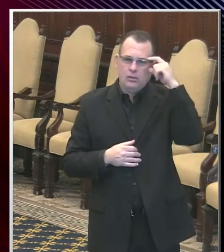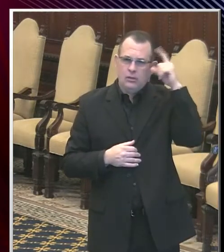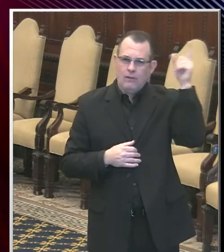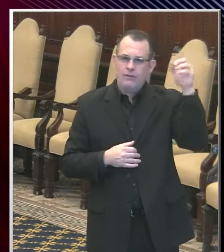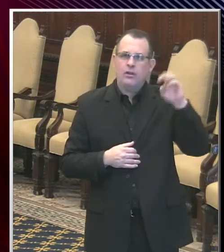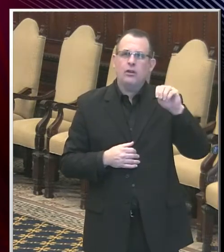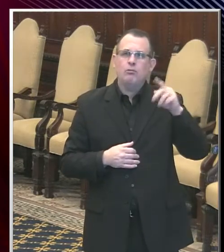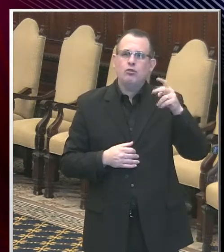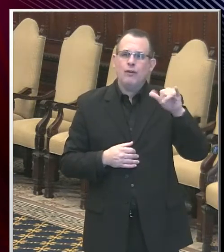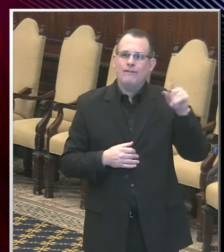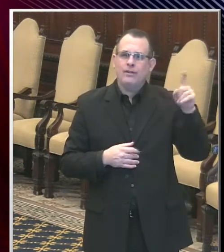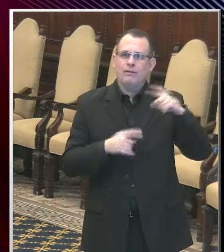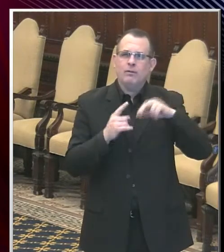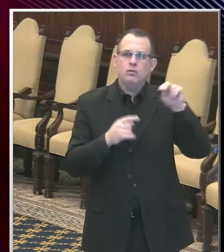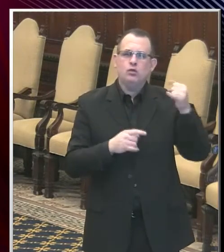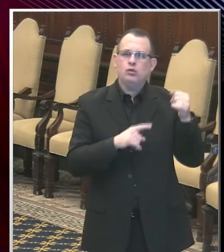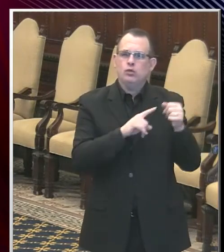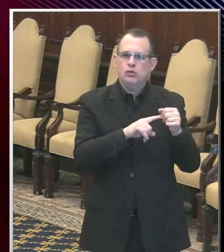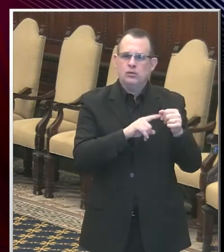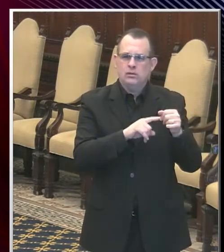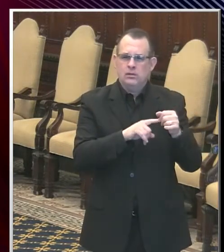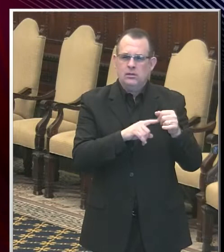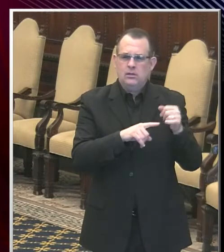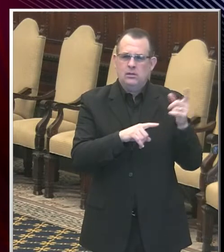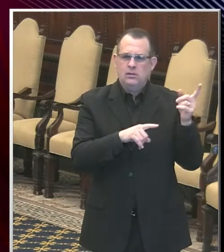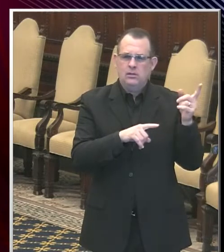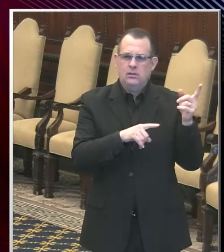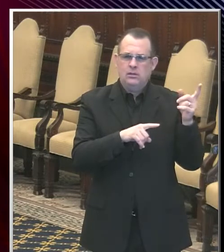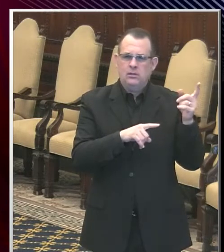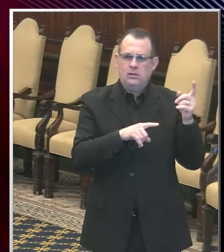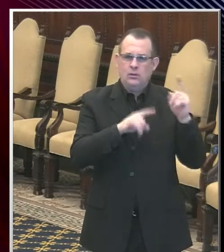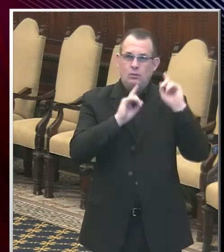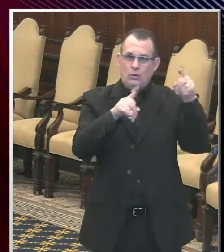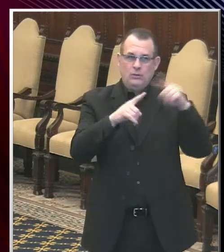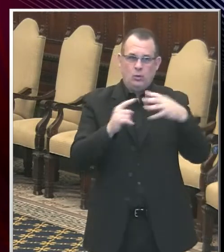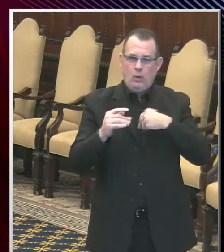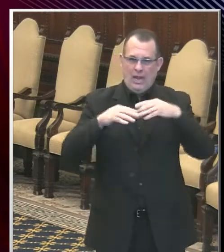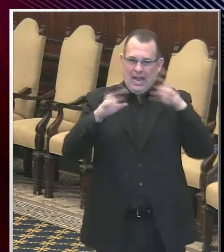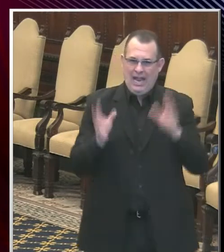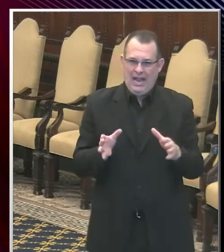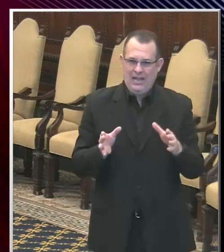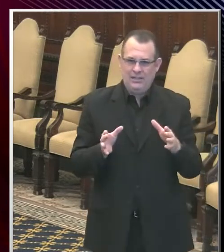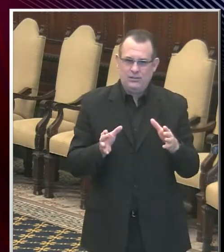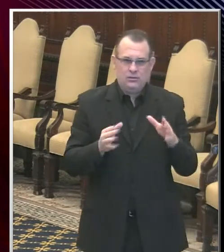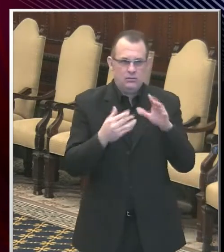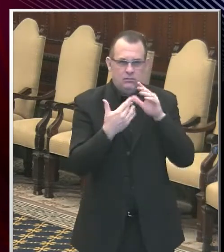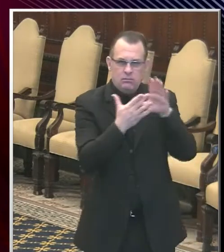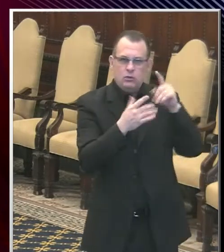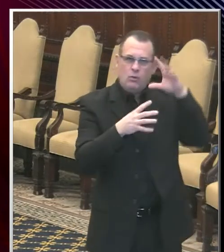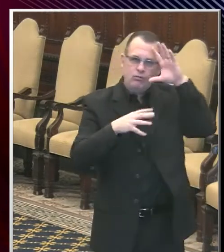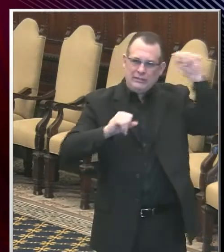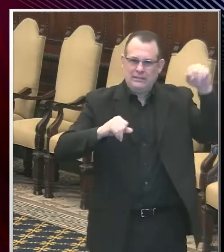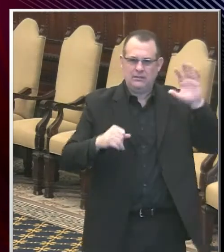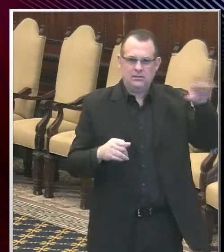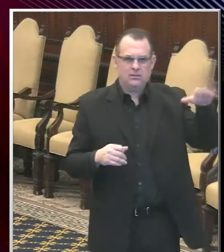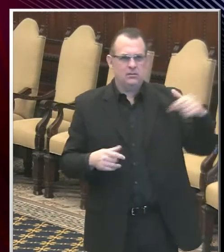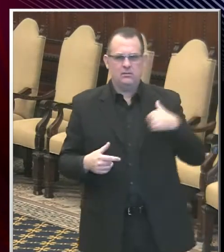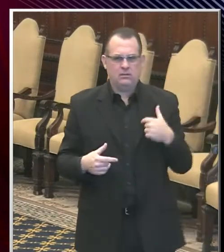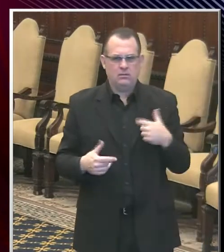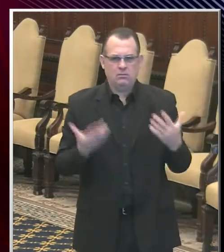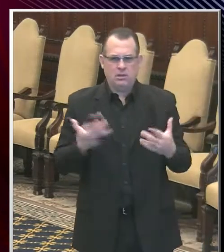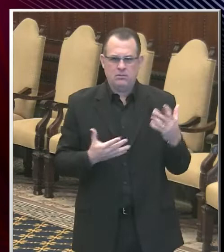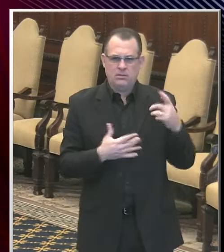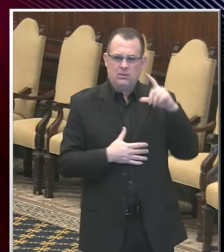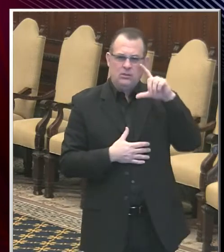to the White House, sat in the Oval Office, told the President of the United States that his state may take a $20 to $30 billion